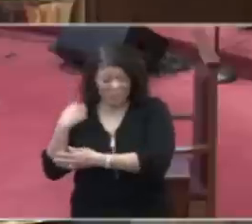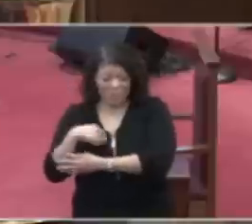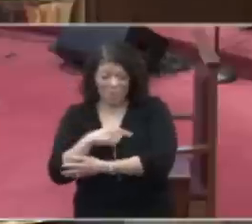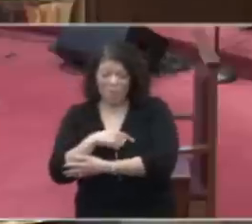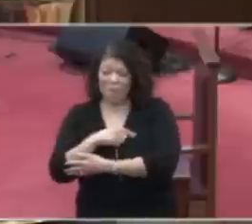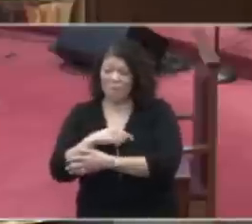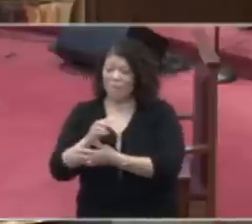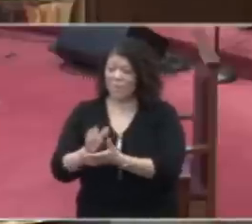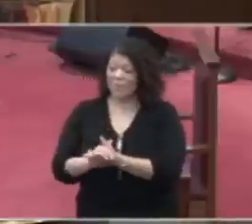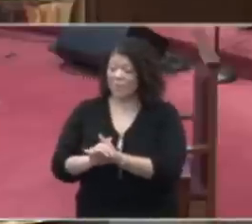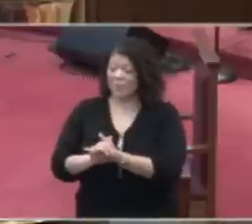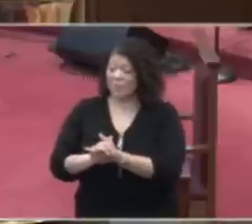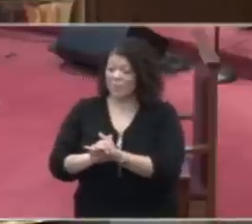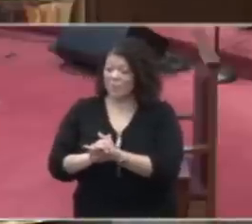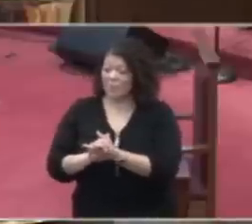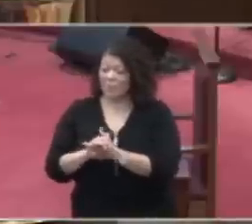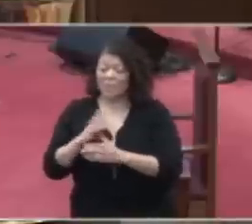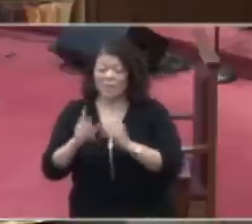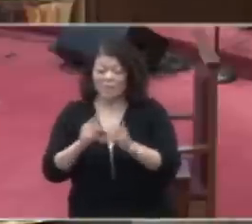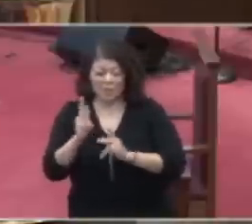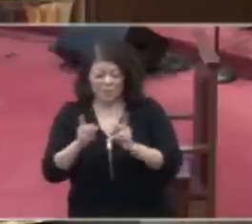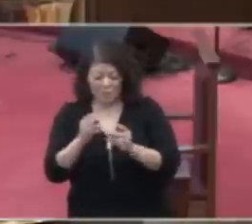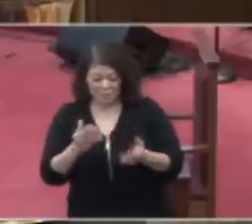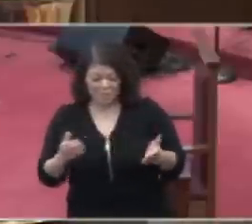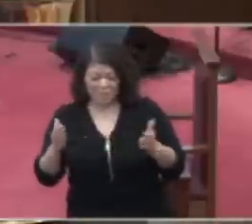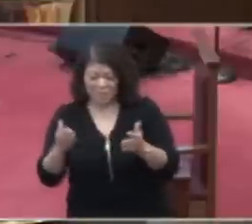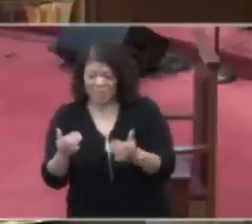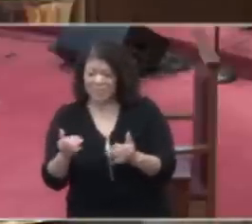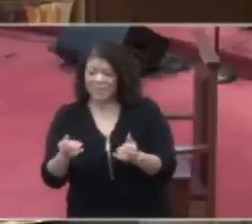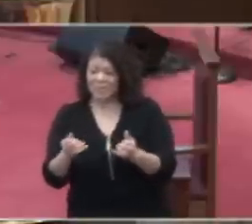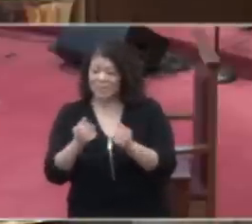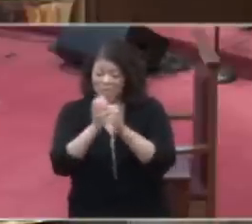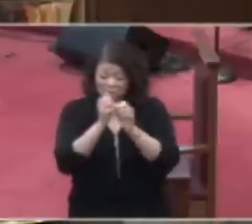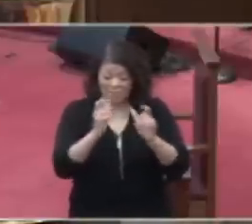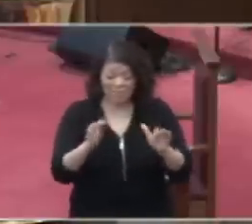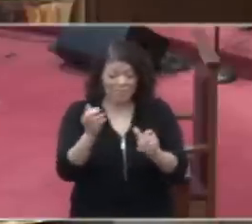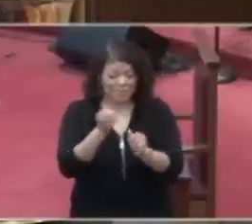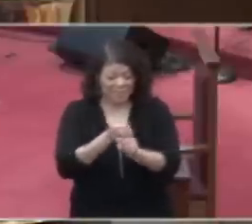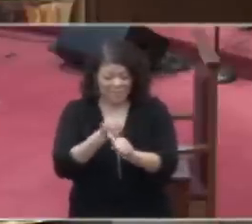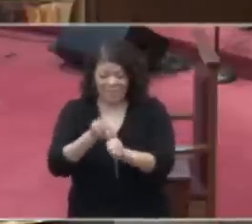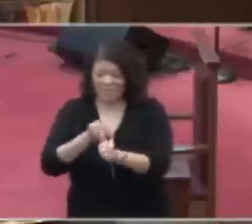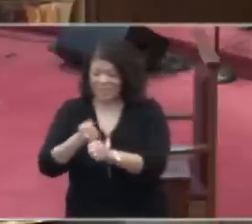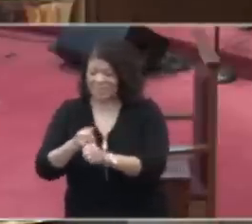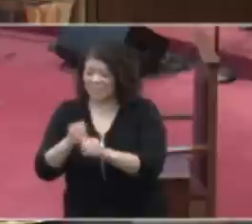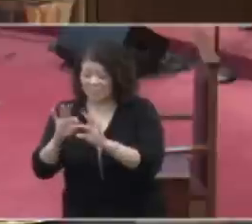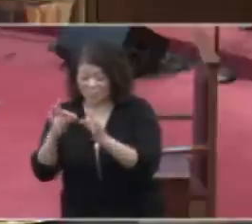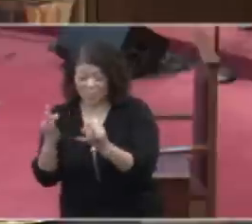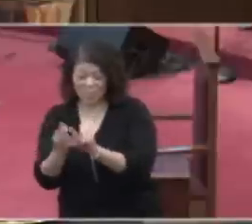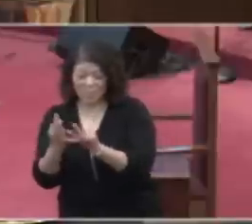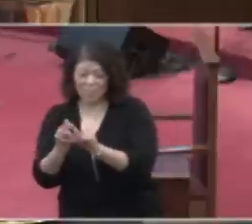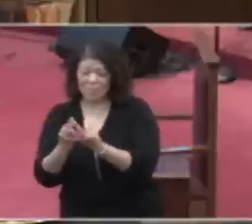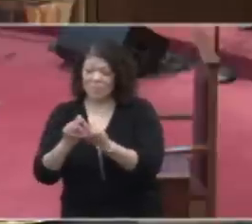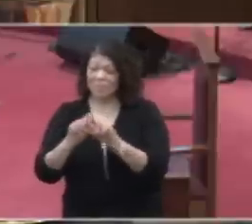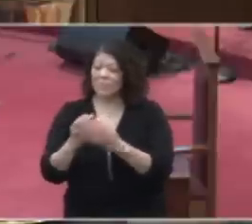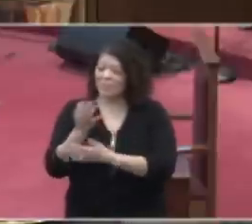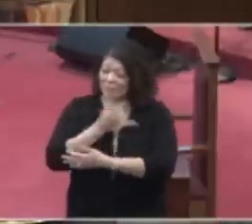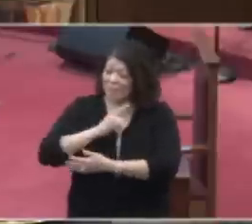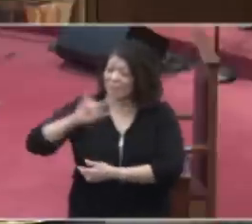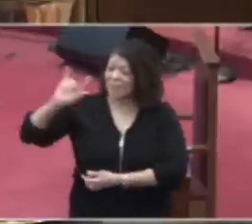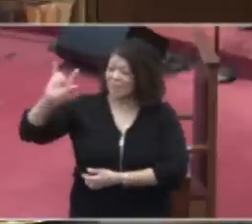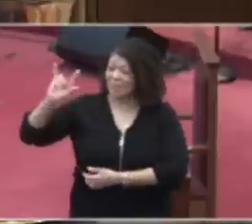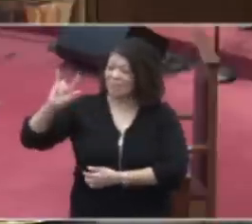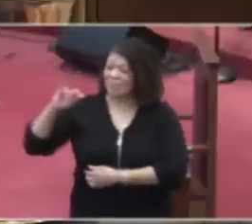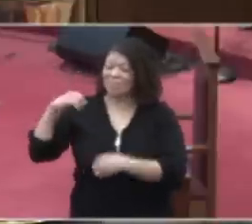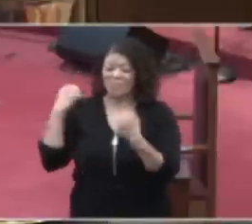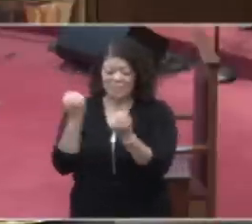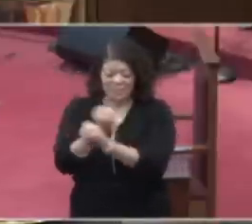for all the kingdom people who are here today. Bless each household. We love you, Father. We love you, Jesus. We love